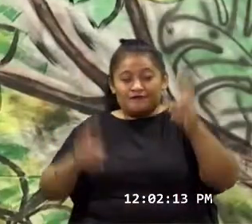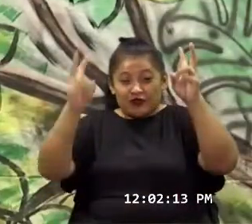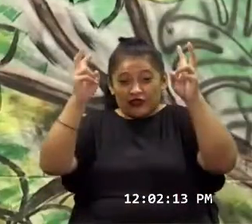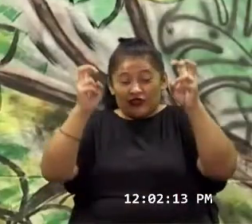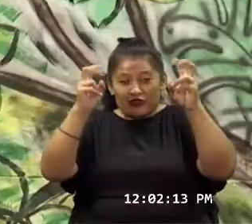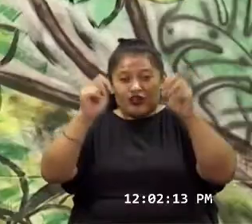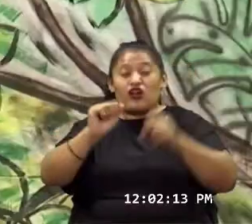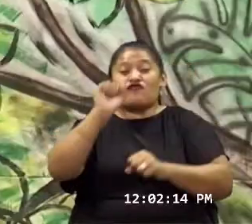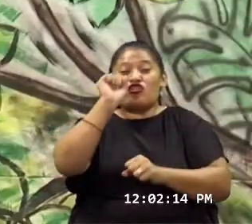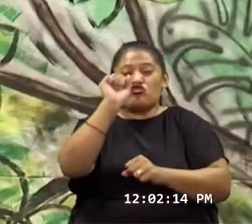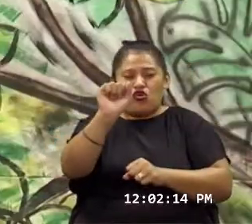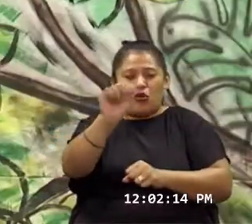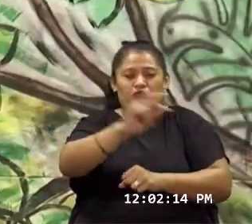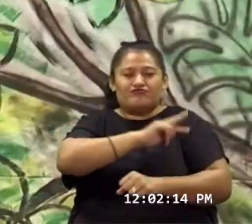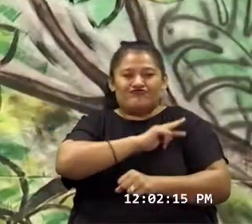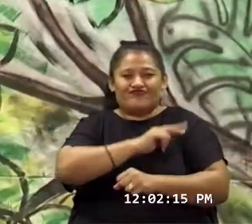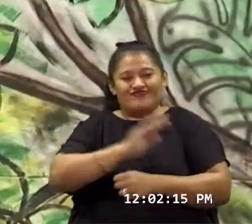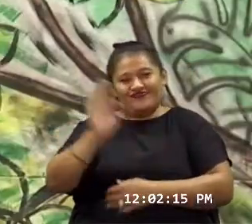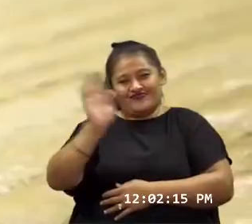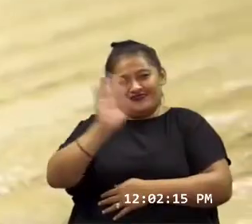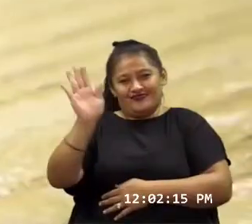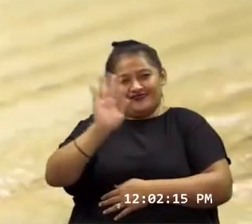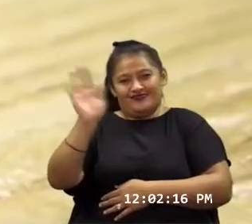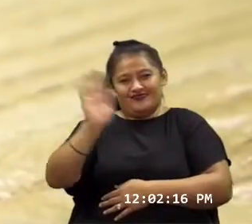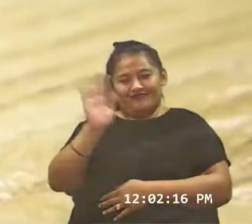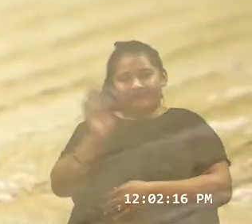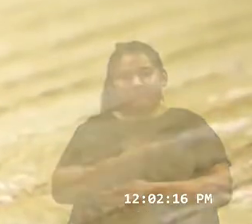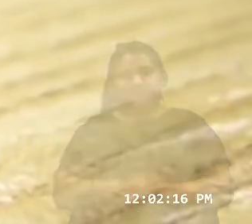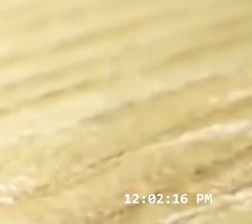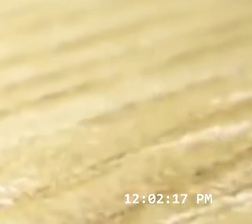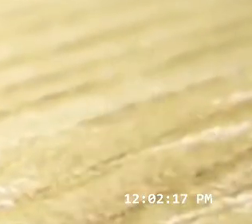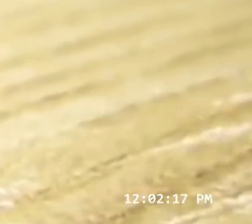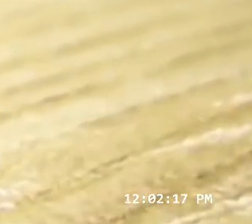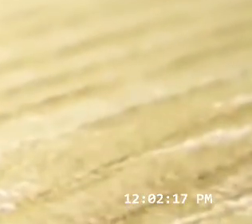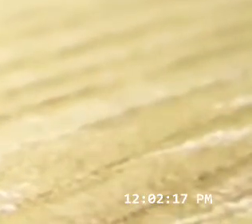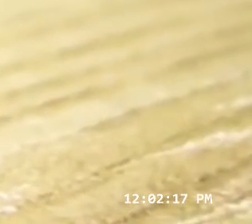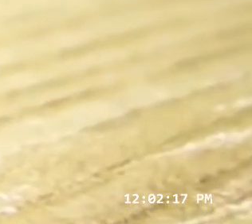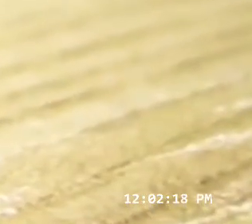for personal writing. So far, so far.